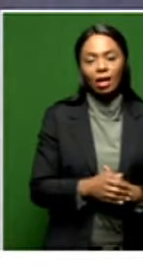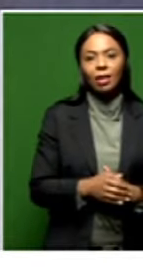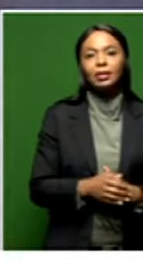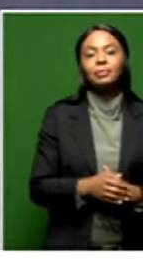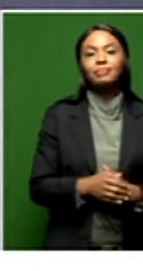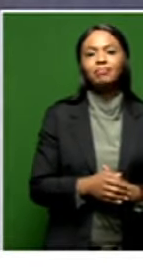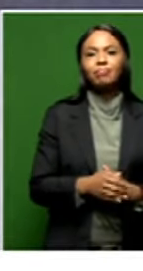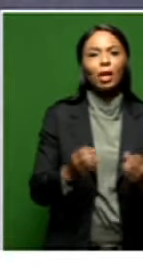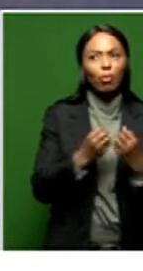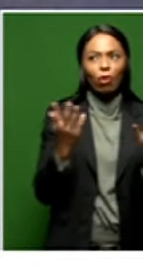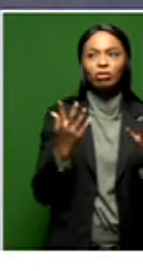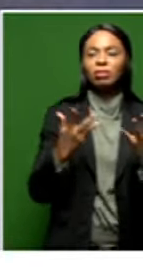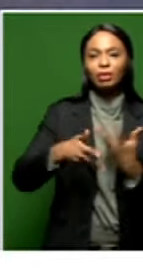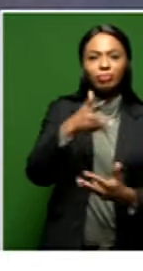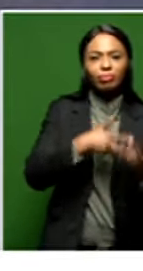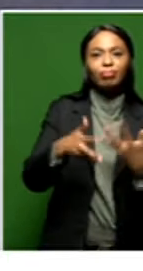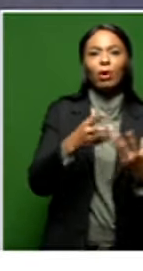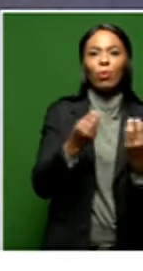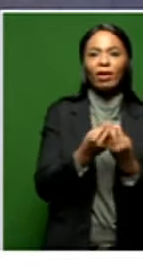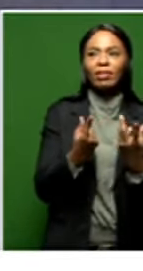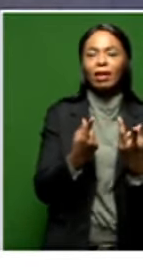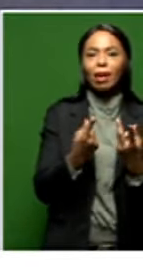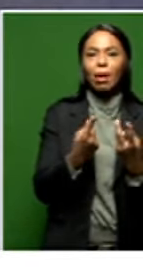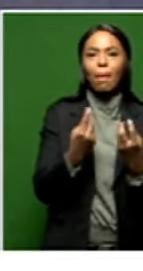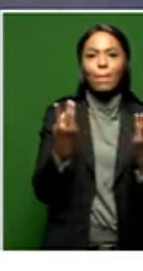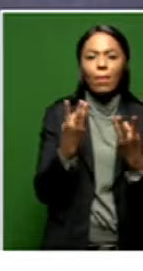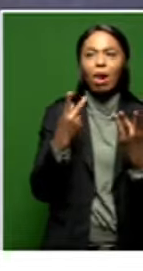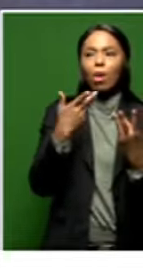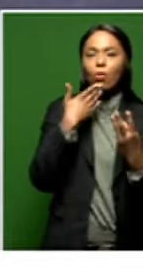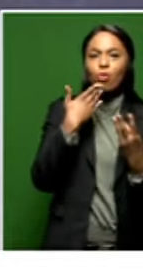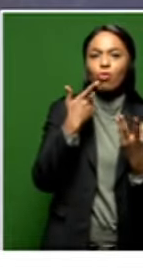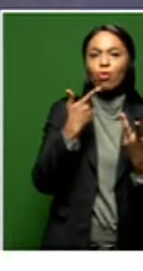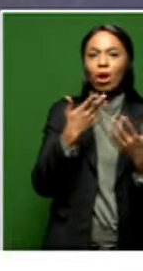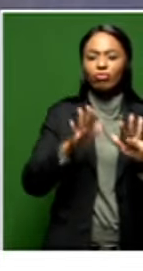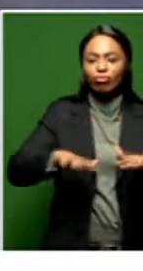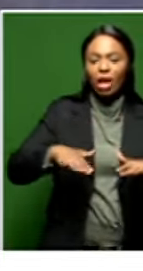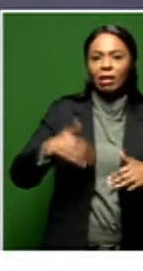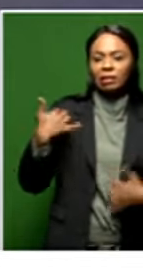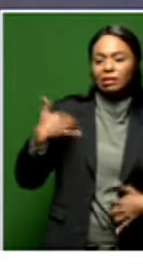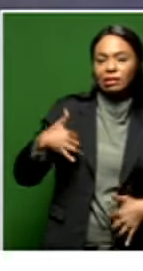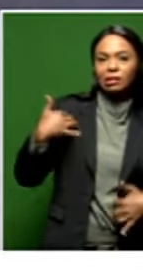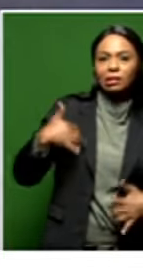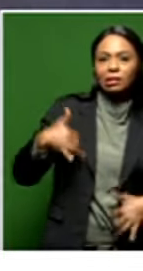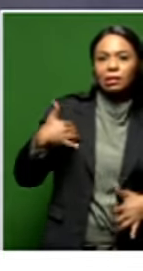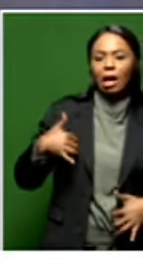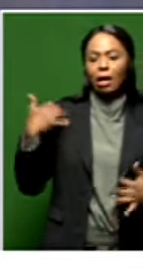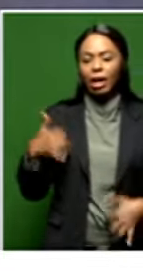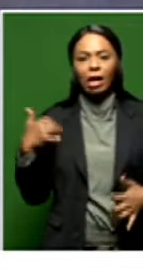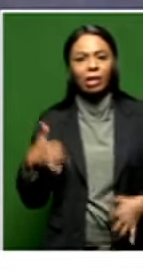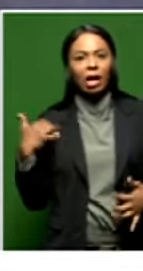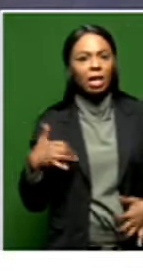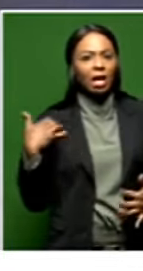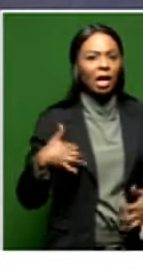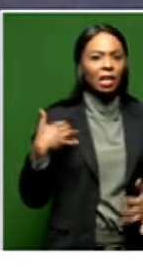of creative people. You know, those people who always just pick up their guitars and start playing and writing. And I think that's